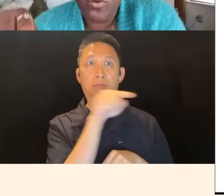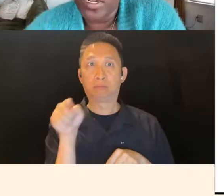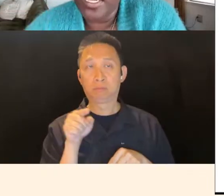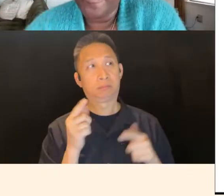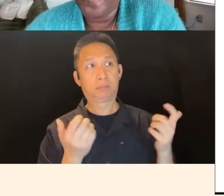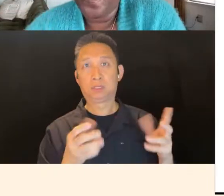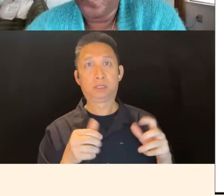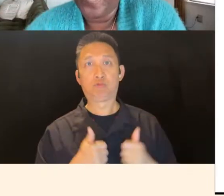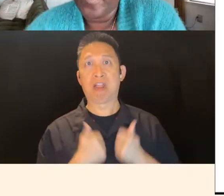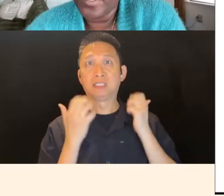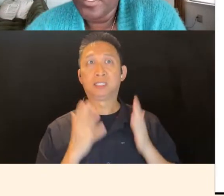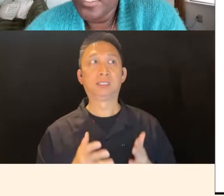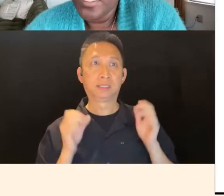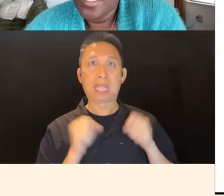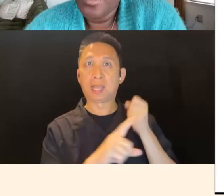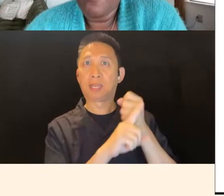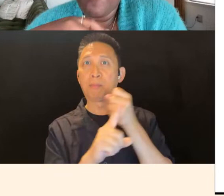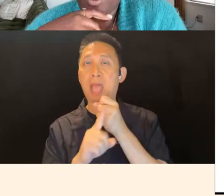their community.